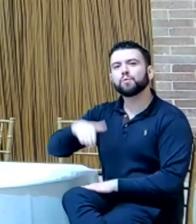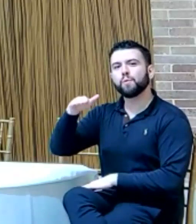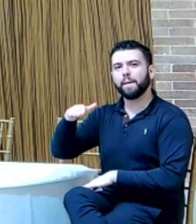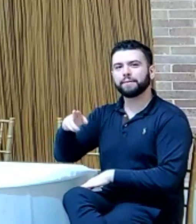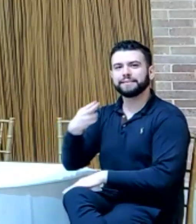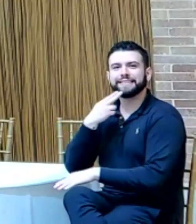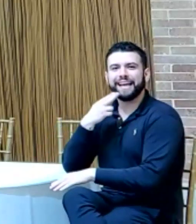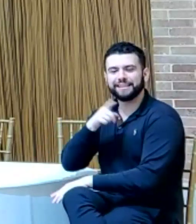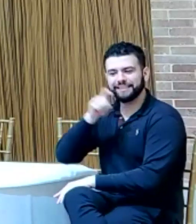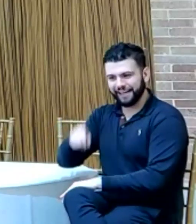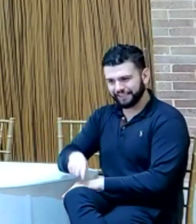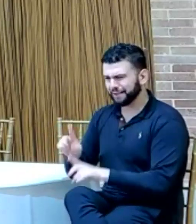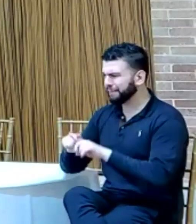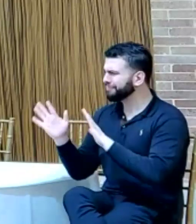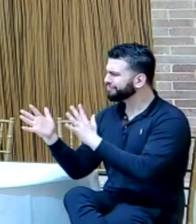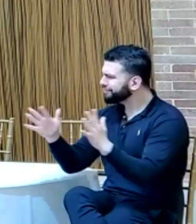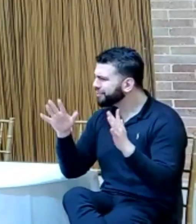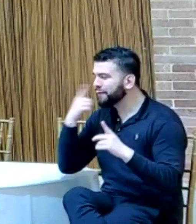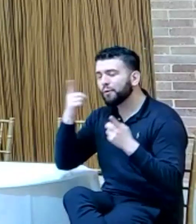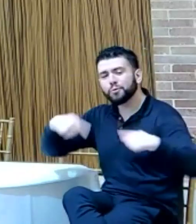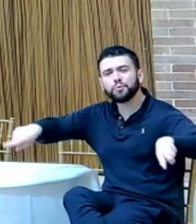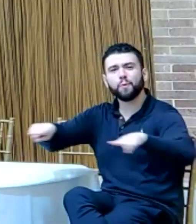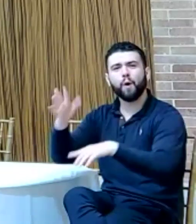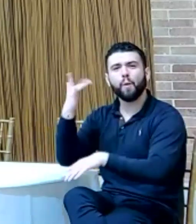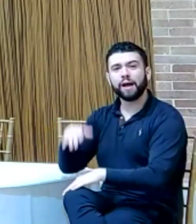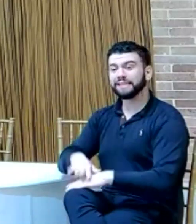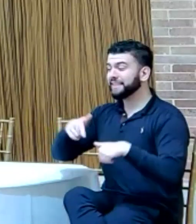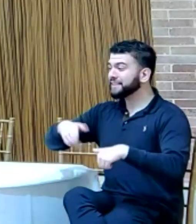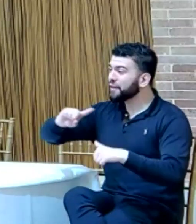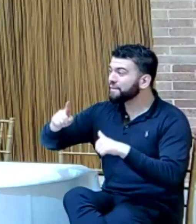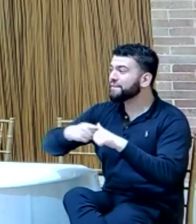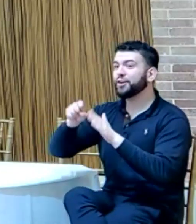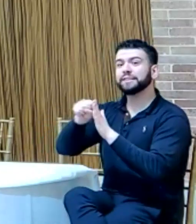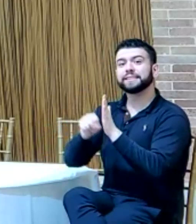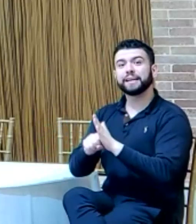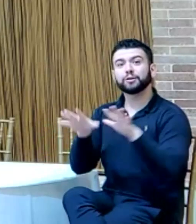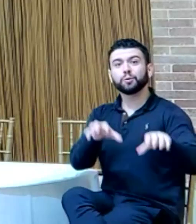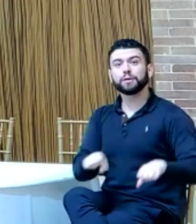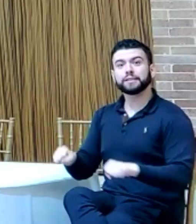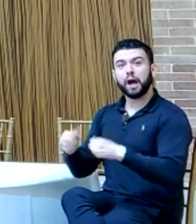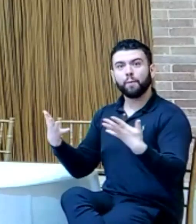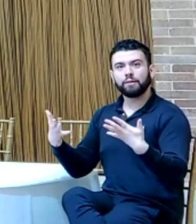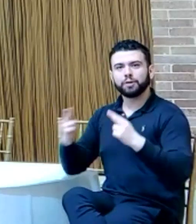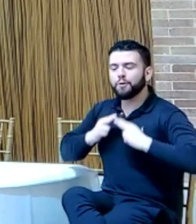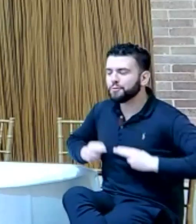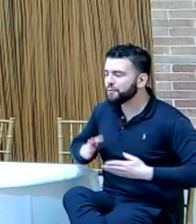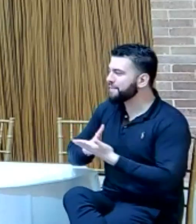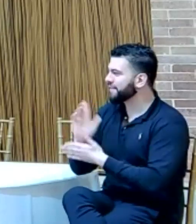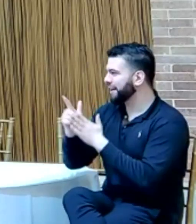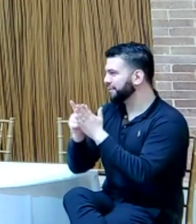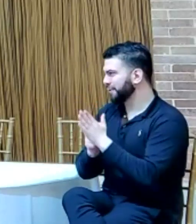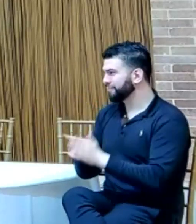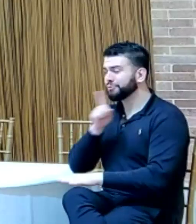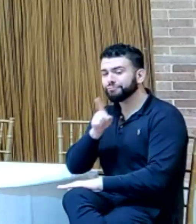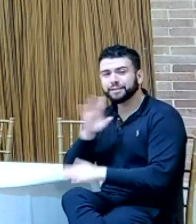Kudos because you all were the first state to adopt a human rights law so give yourselves a